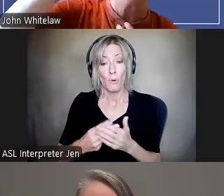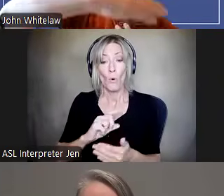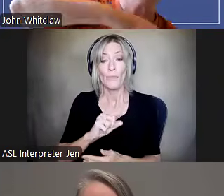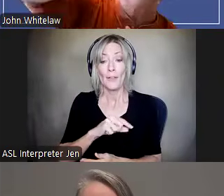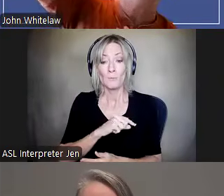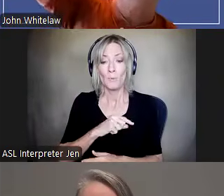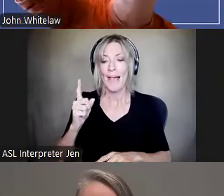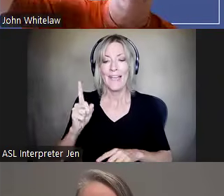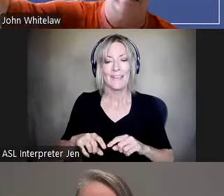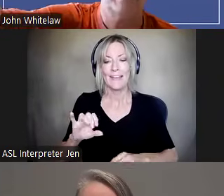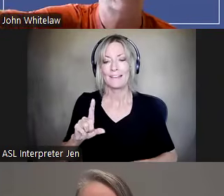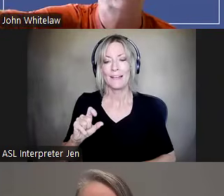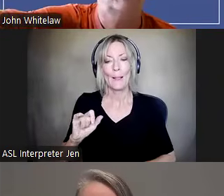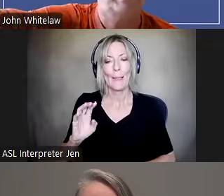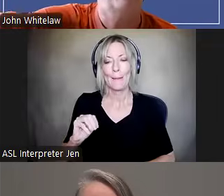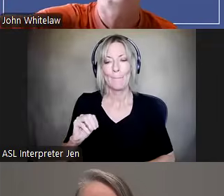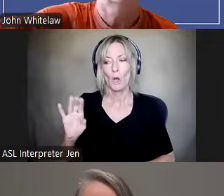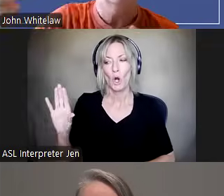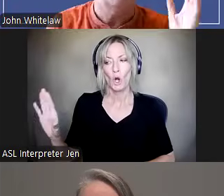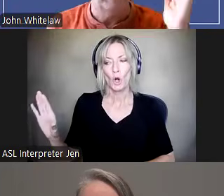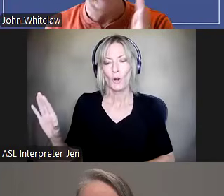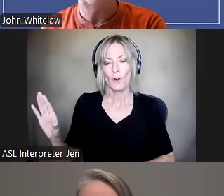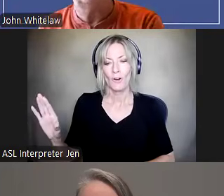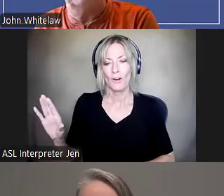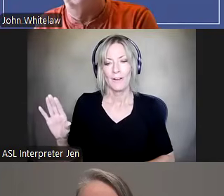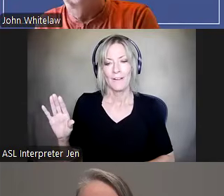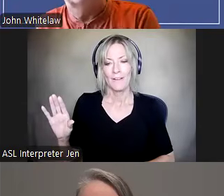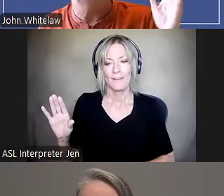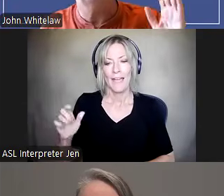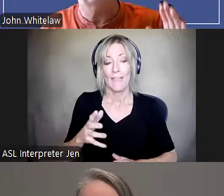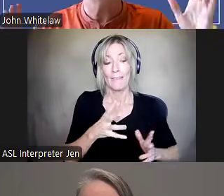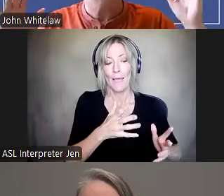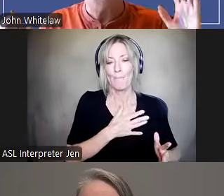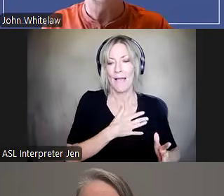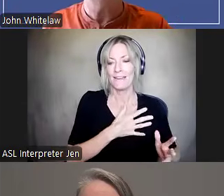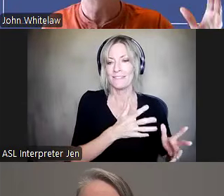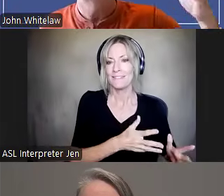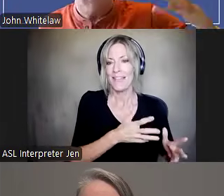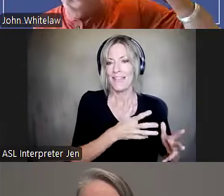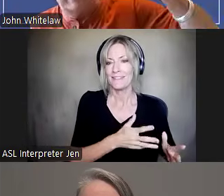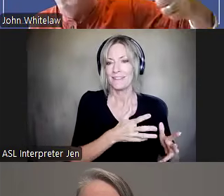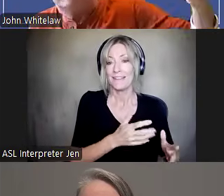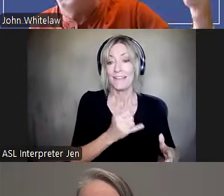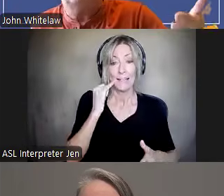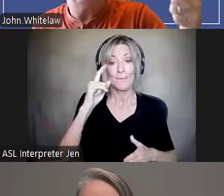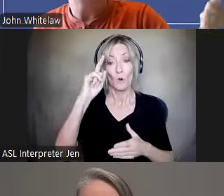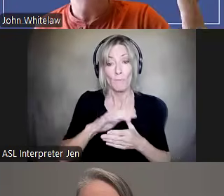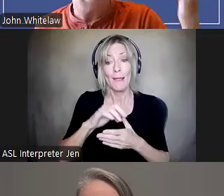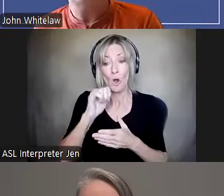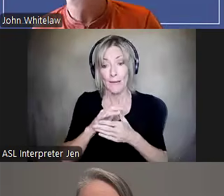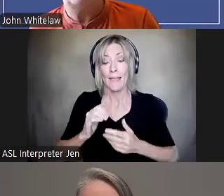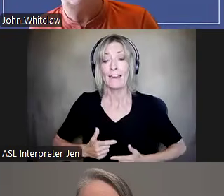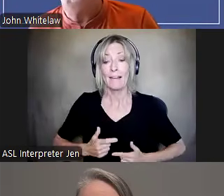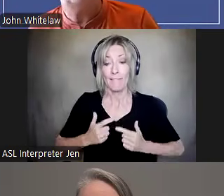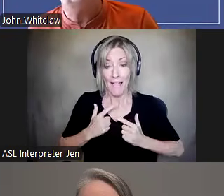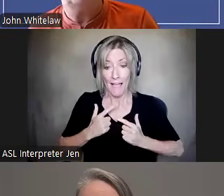cannot claim as Kate's spouse and let mine sit. If you're married and alive, an application for one is